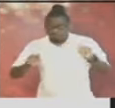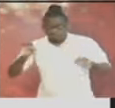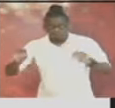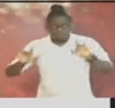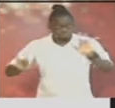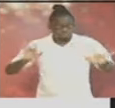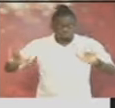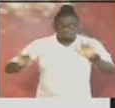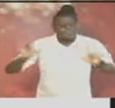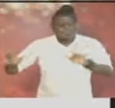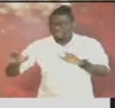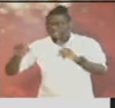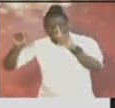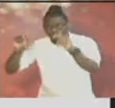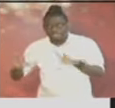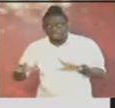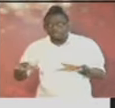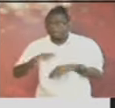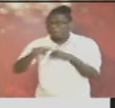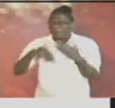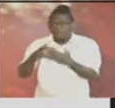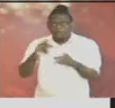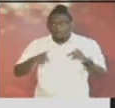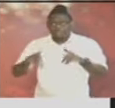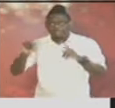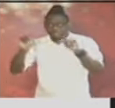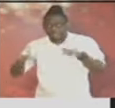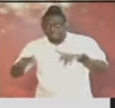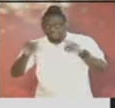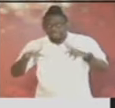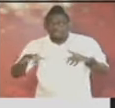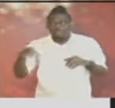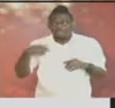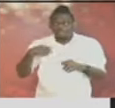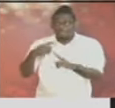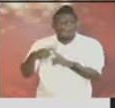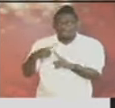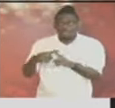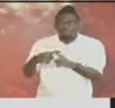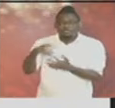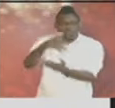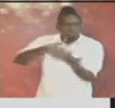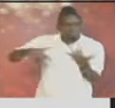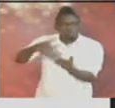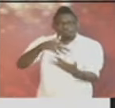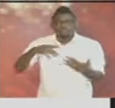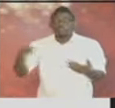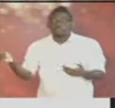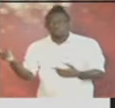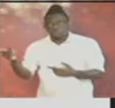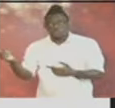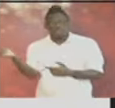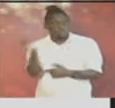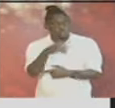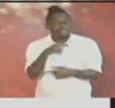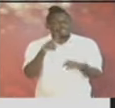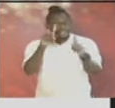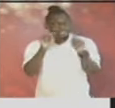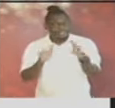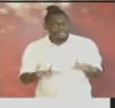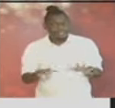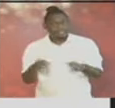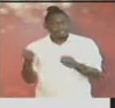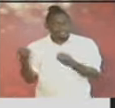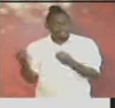through the contact tracing process, and persons who require swabbing are swabbed. Of course, this requires resources